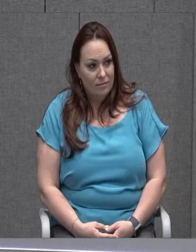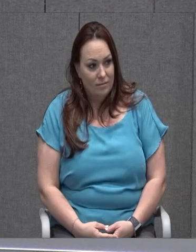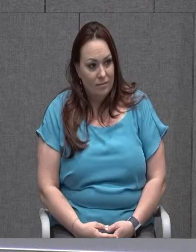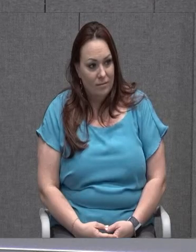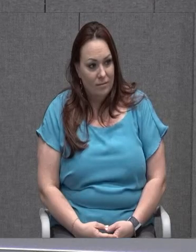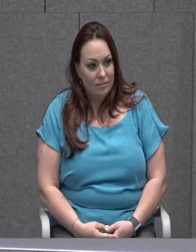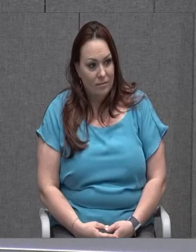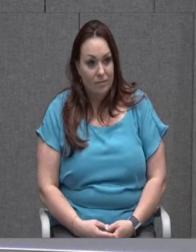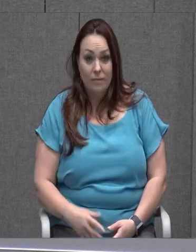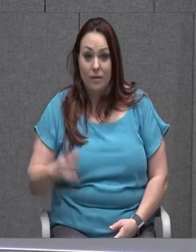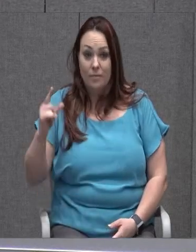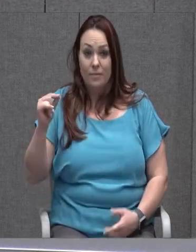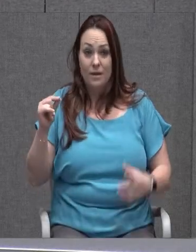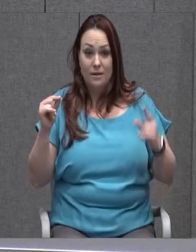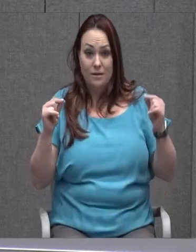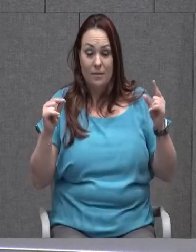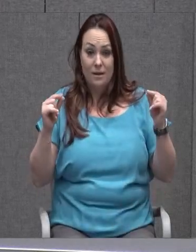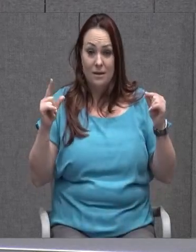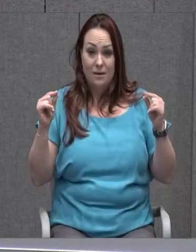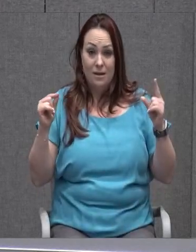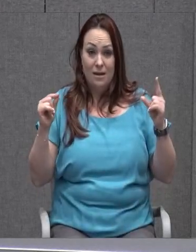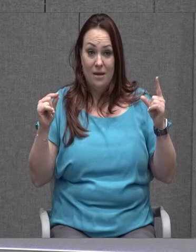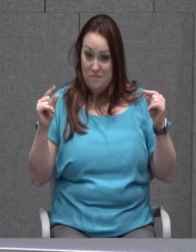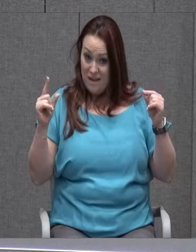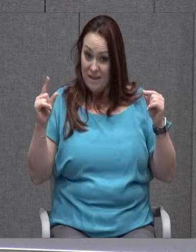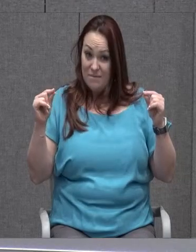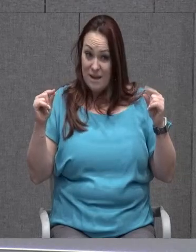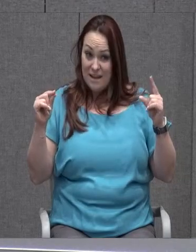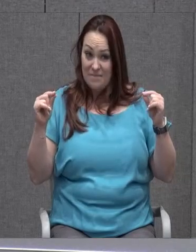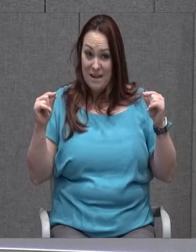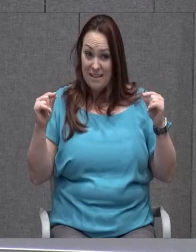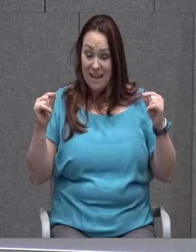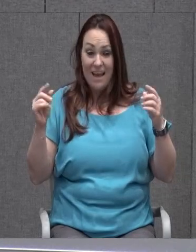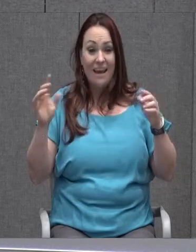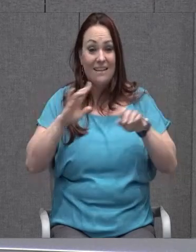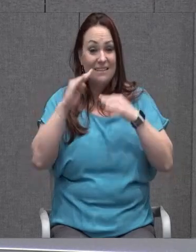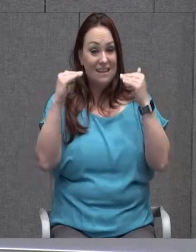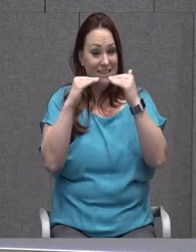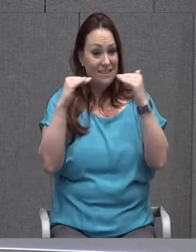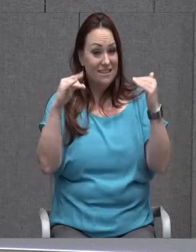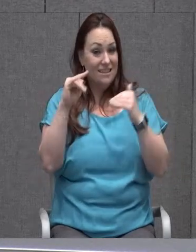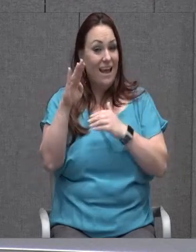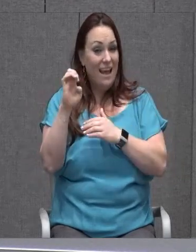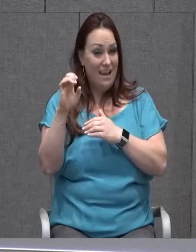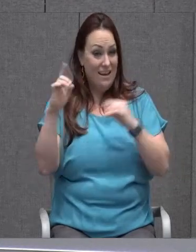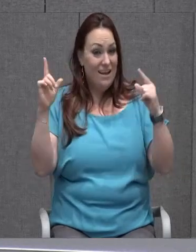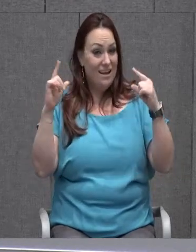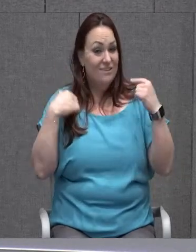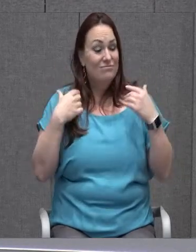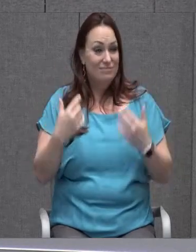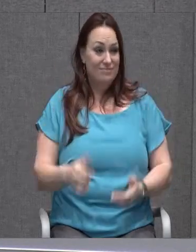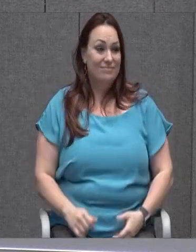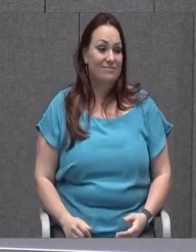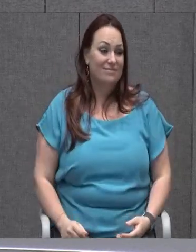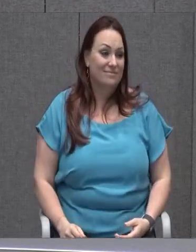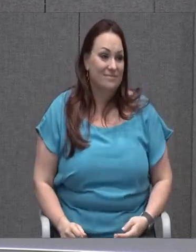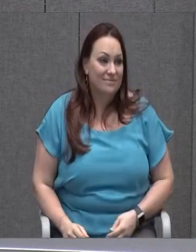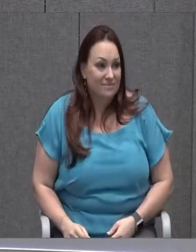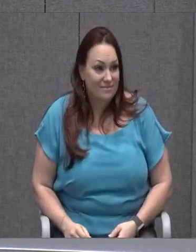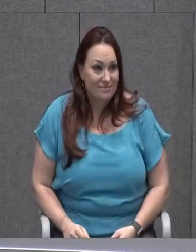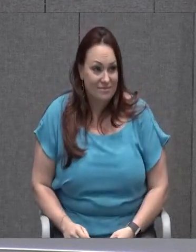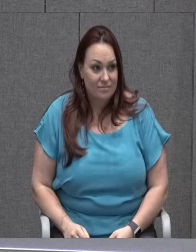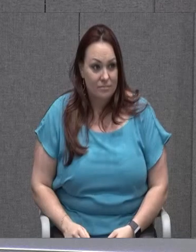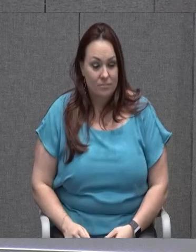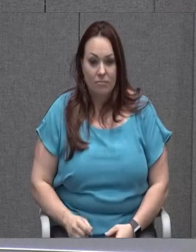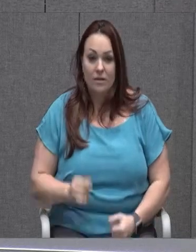20. 20. Sigue, sigue. Oh, 20. 20. 20. 20. We tied. Oh, chócala, All chócala. right. Ok. El